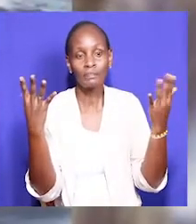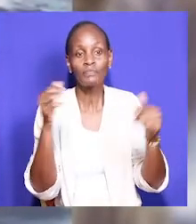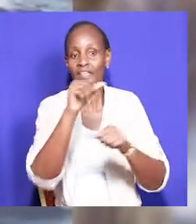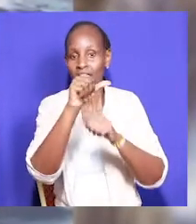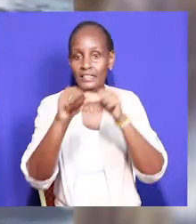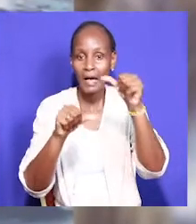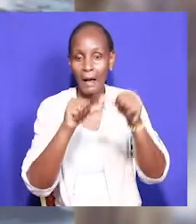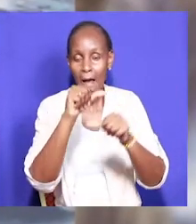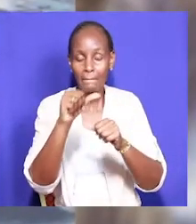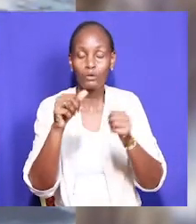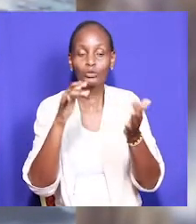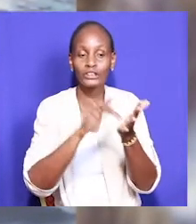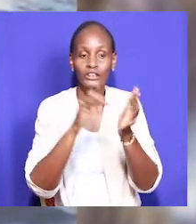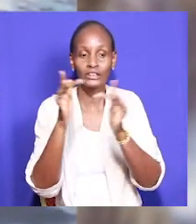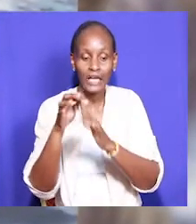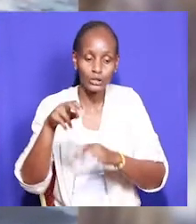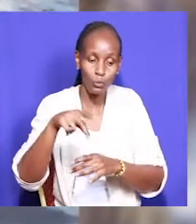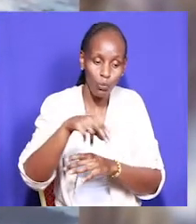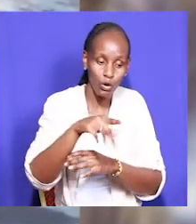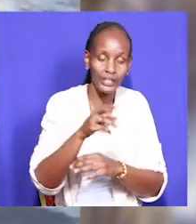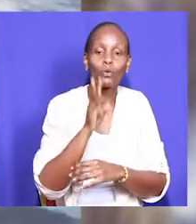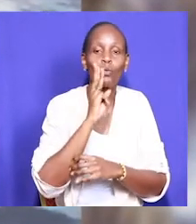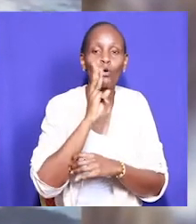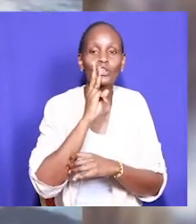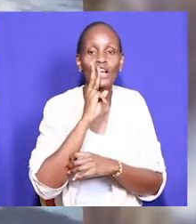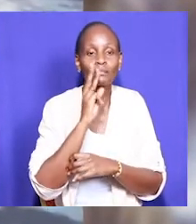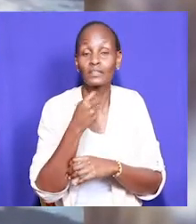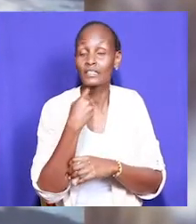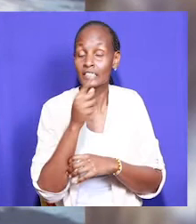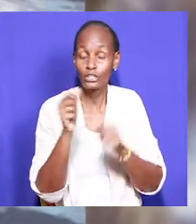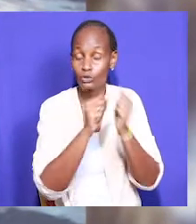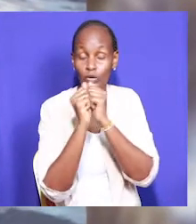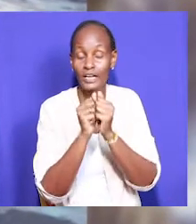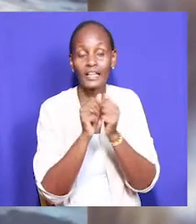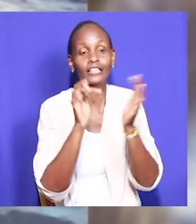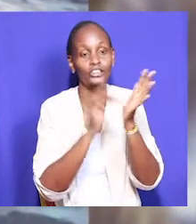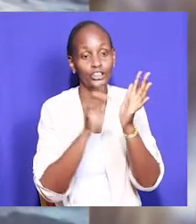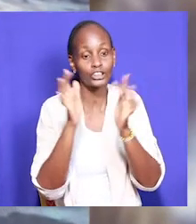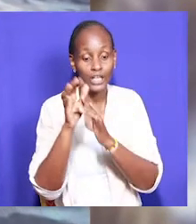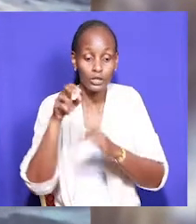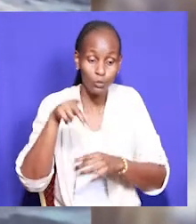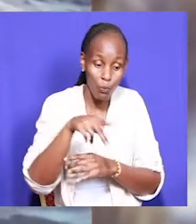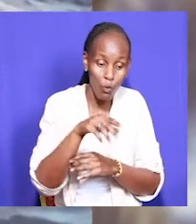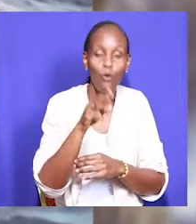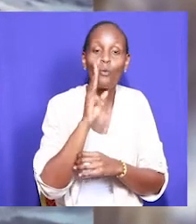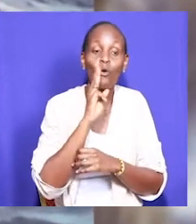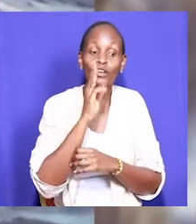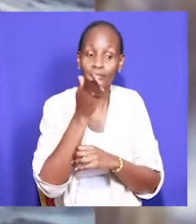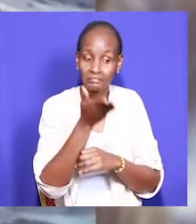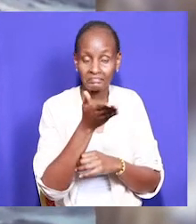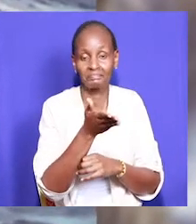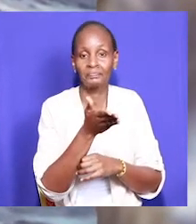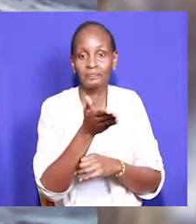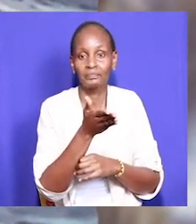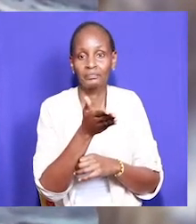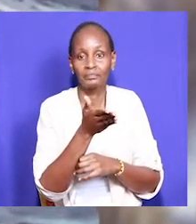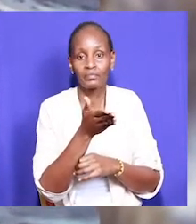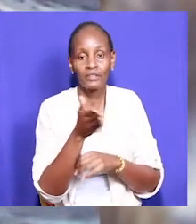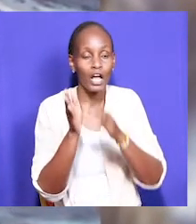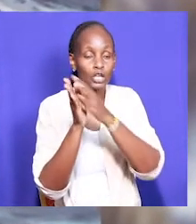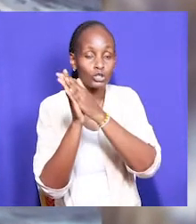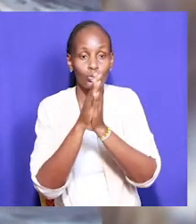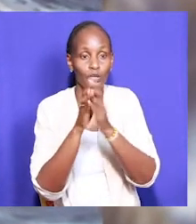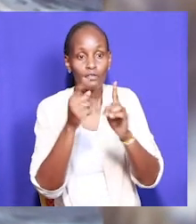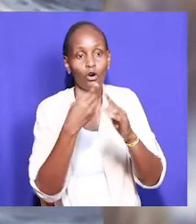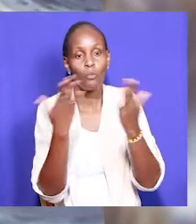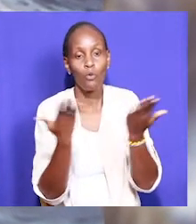Jesus walking on water. Can you say Jesus walked on water? Yes, and the story comes